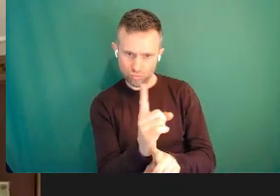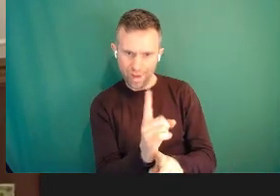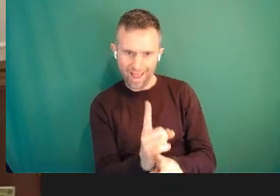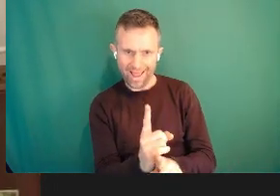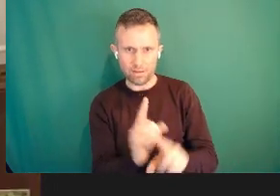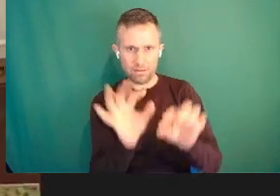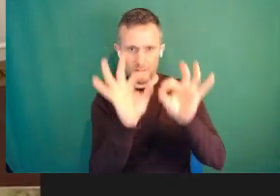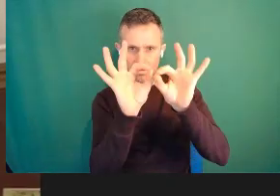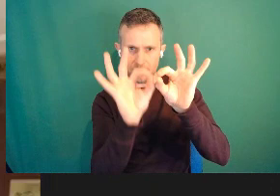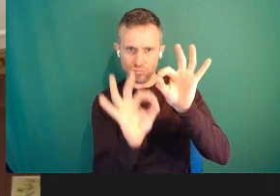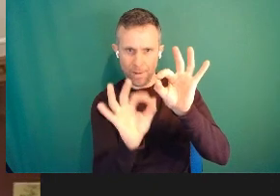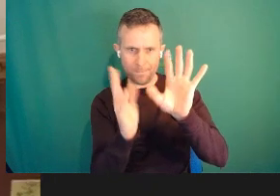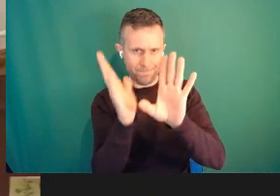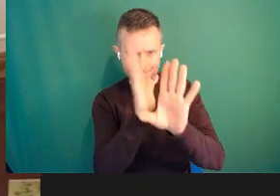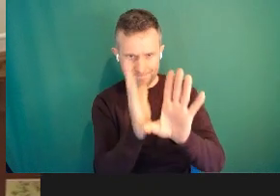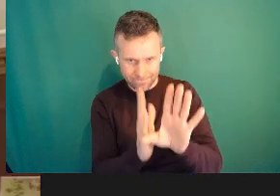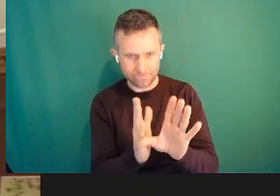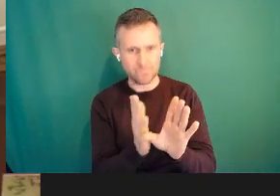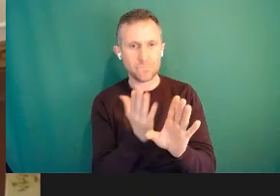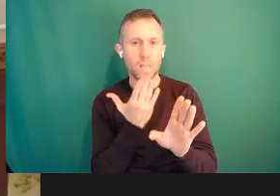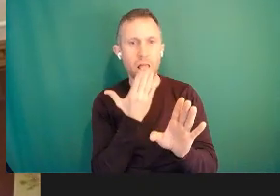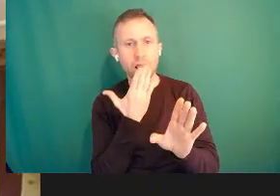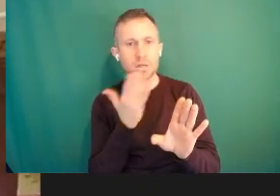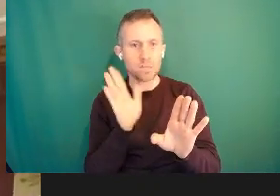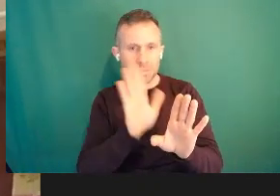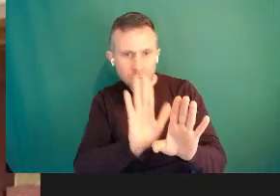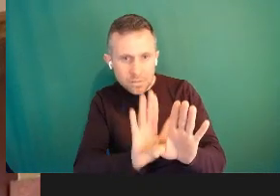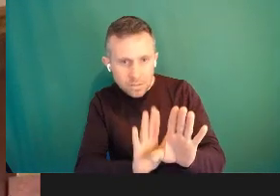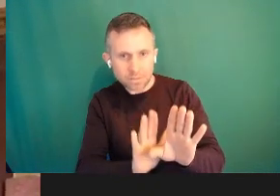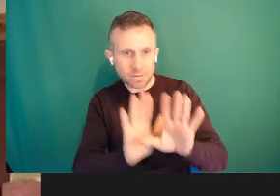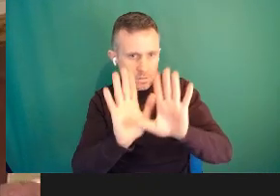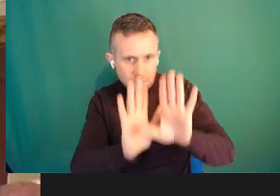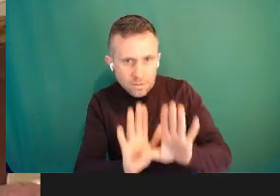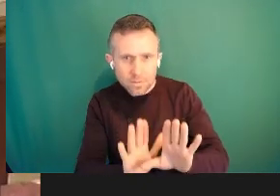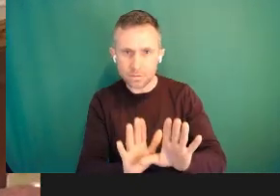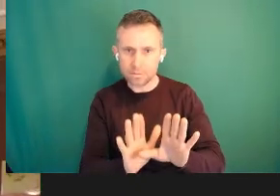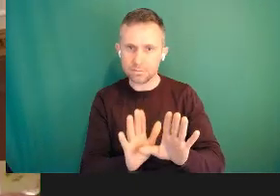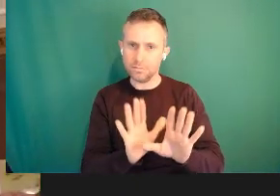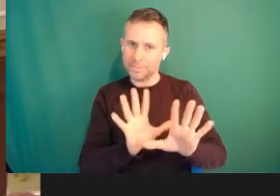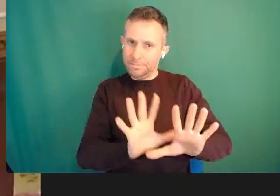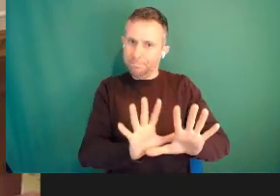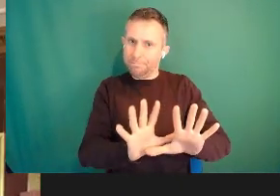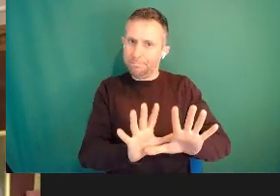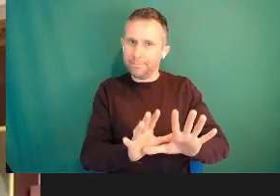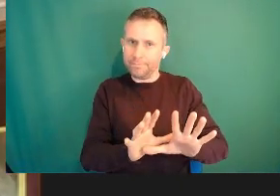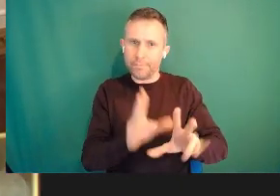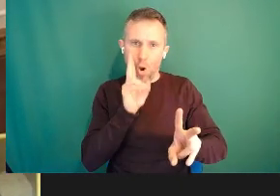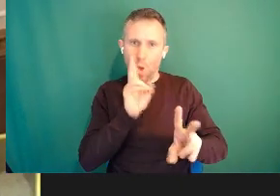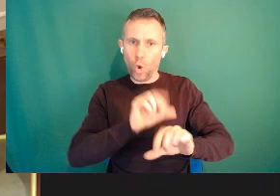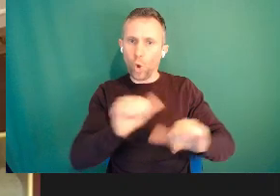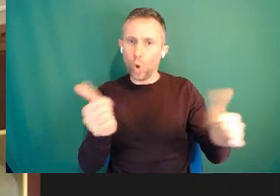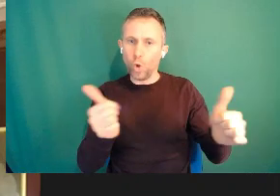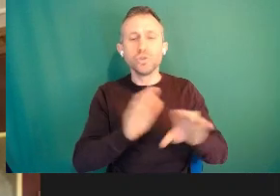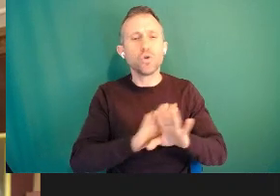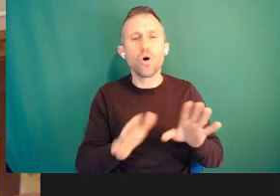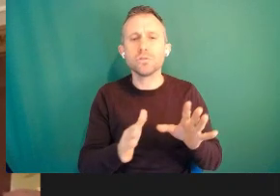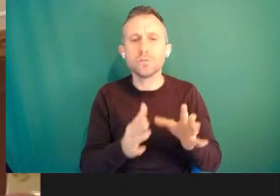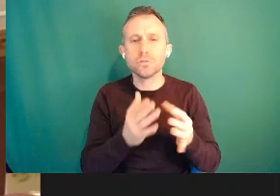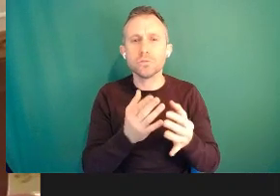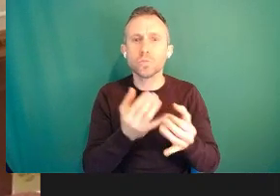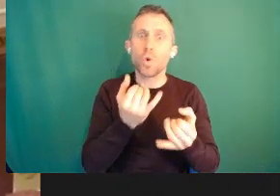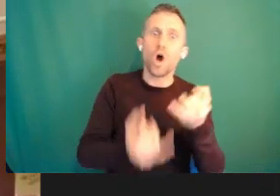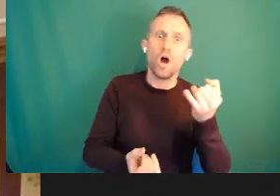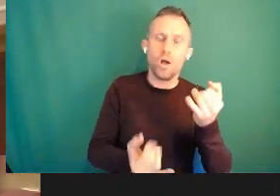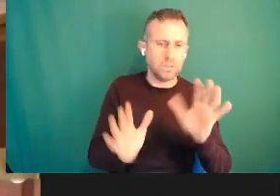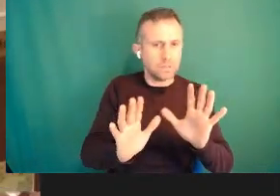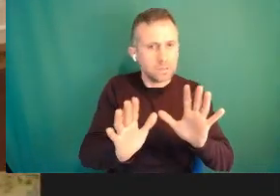frame here. So we'll stabilize some elements of it so that it doesn't get any worse. And so it's here for a long time into the future. But